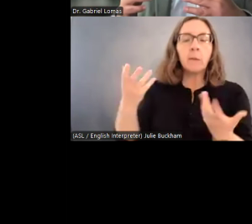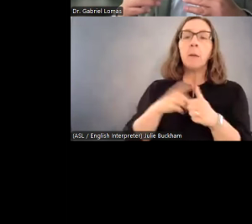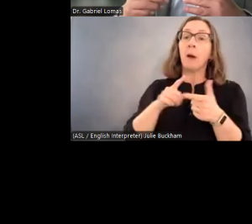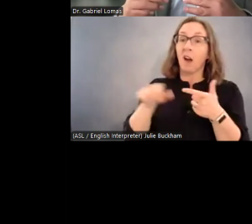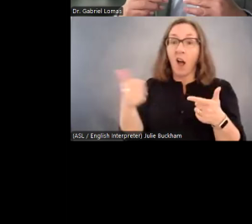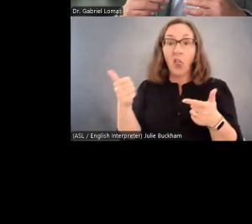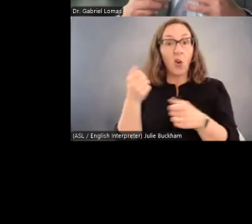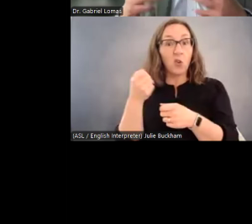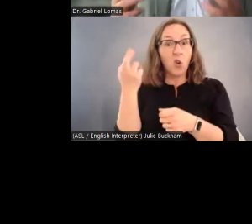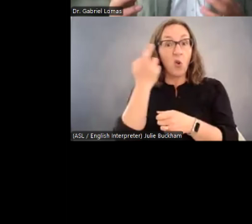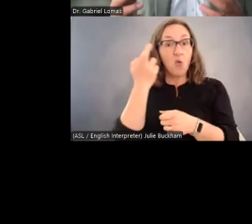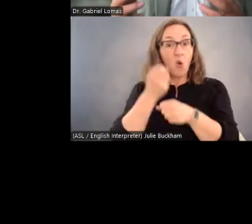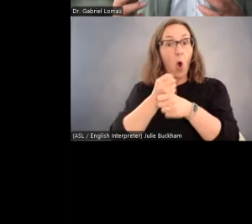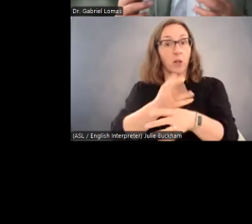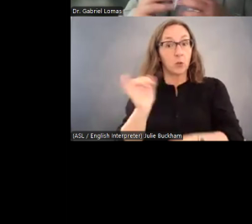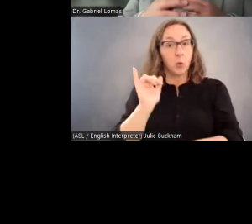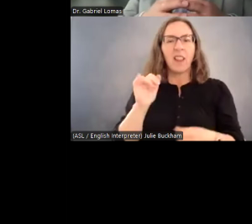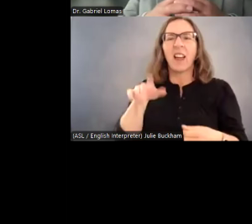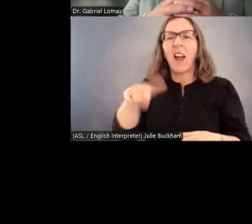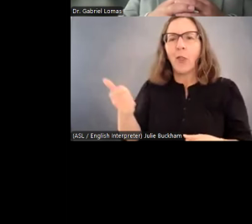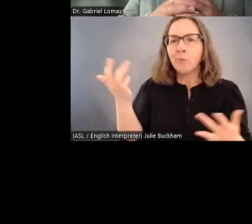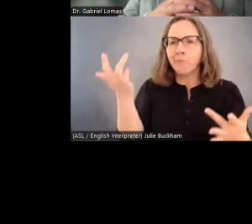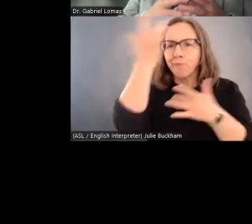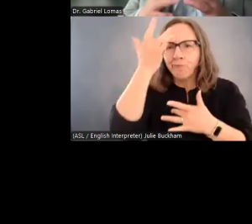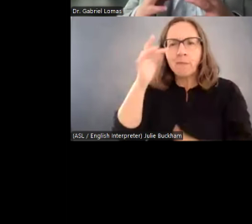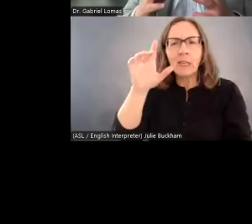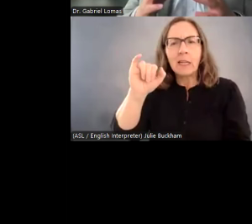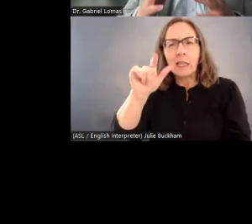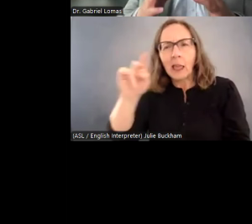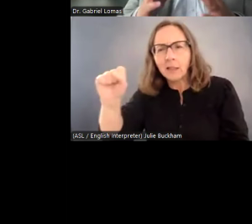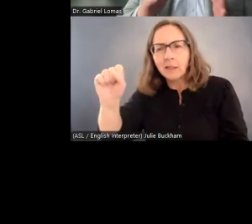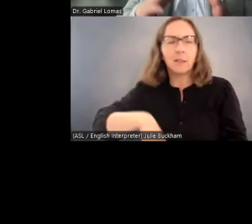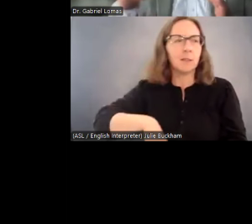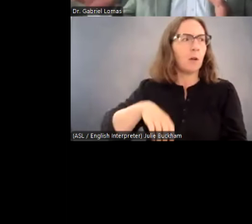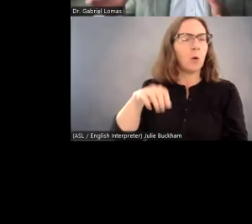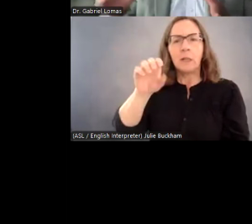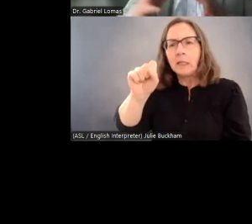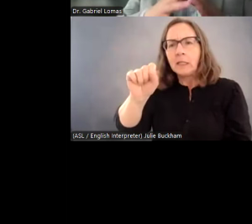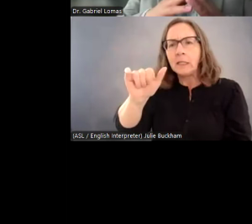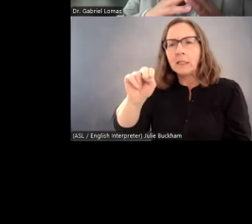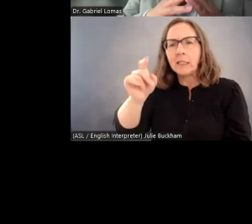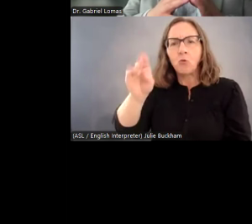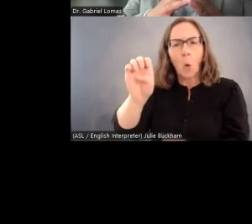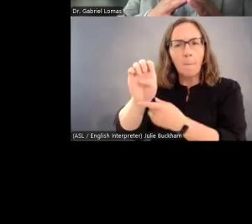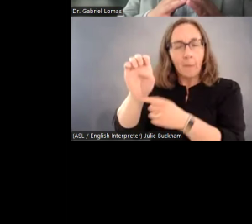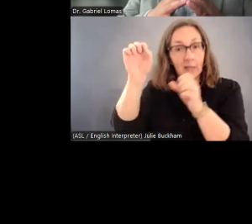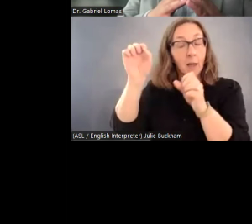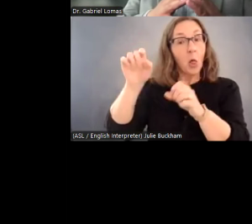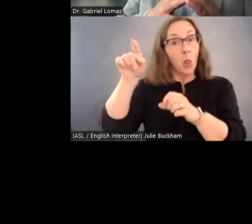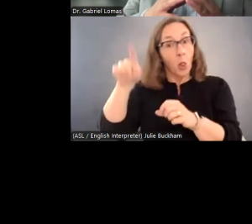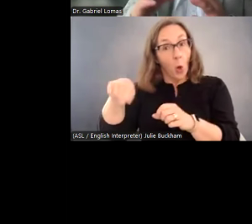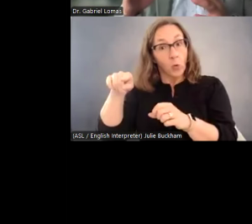including like syndromes and other illnesses that may also have cause other learning